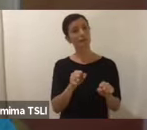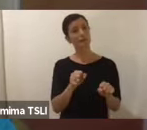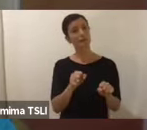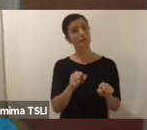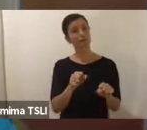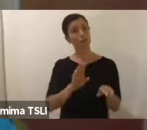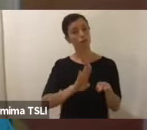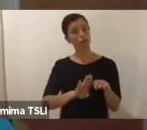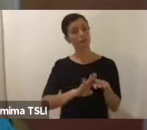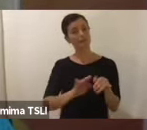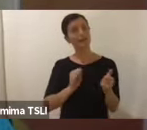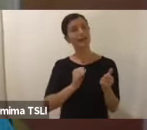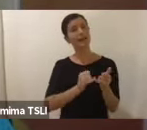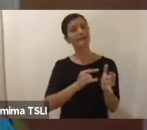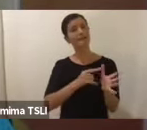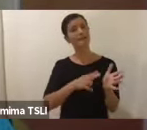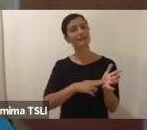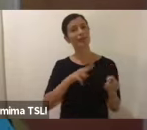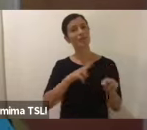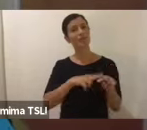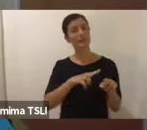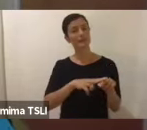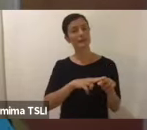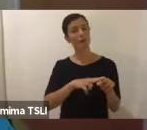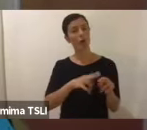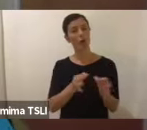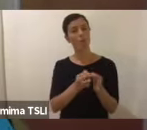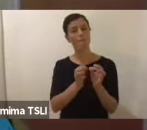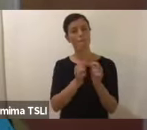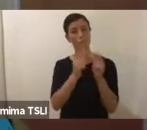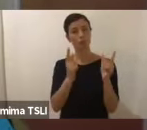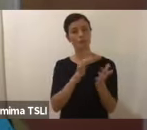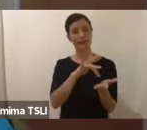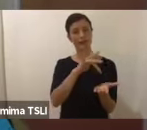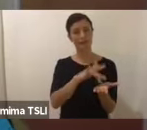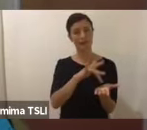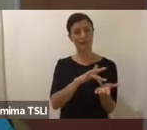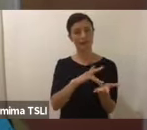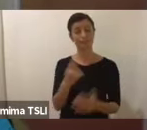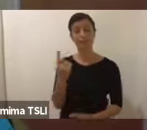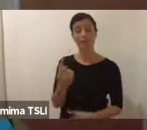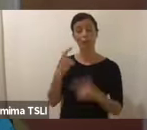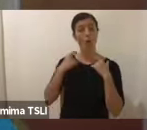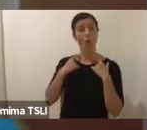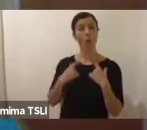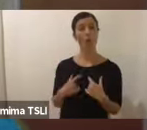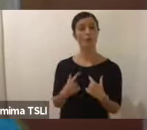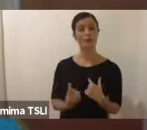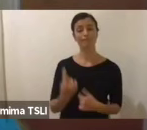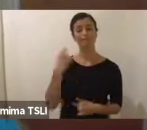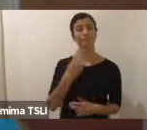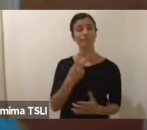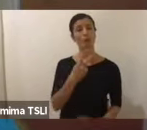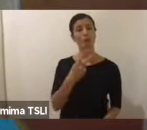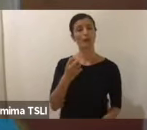center he was ordained at kukuloka in 2011. since then he has become co-chair of san francisco